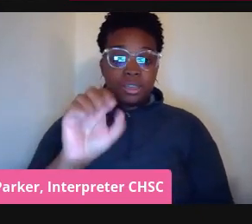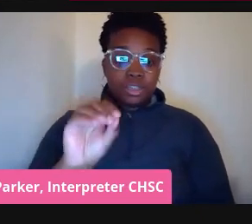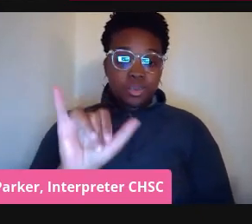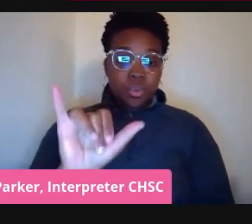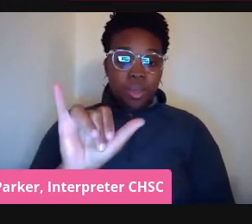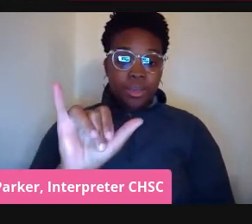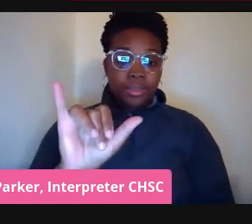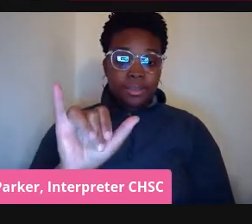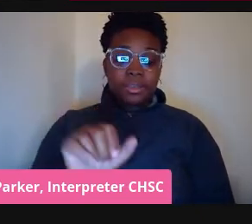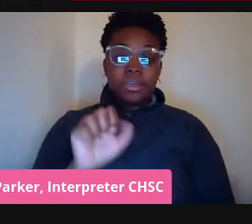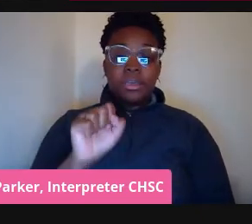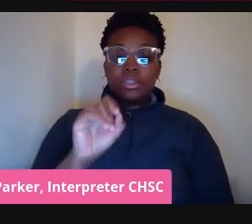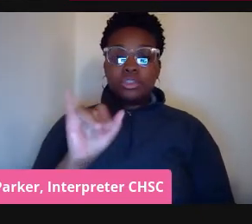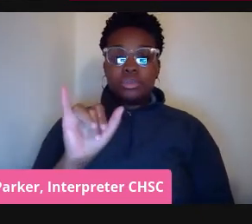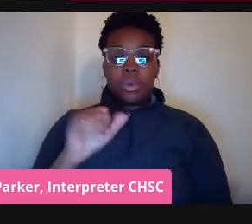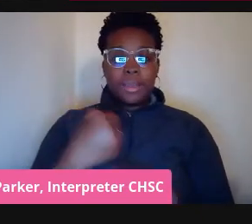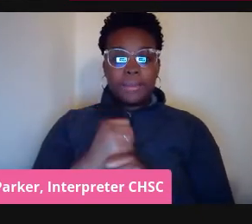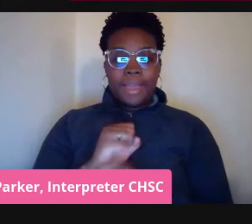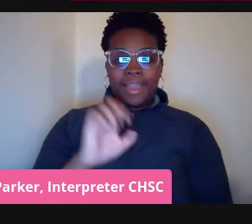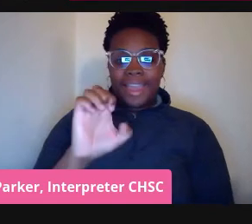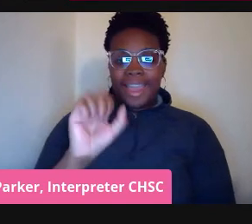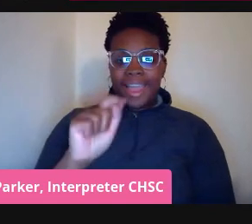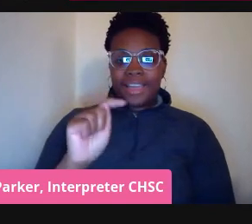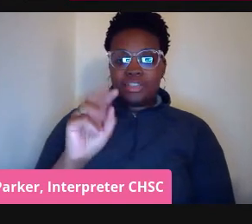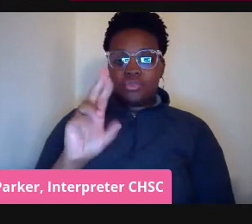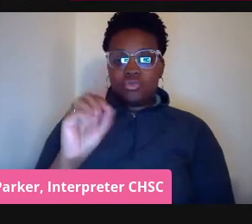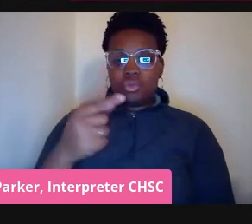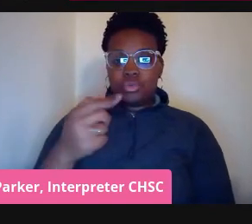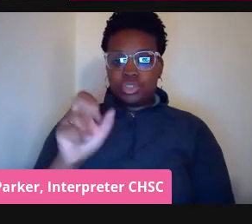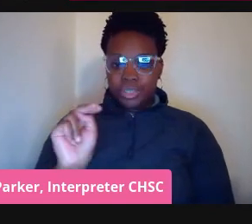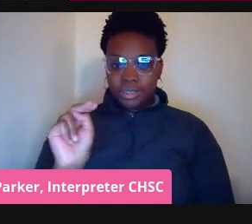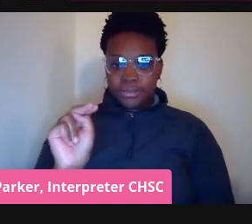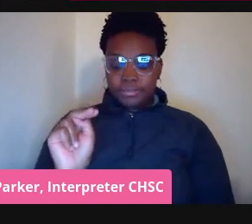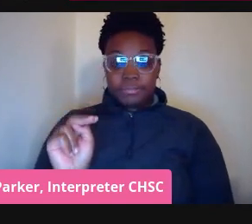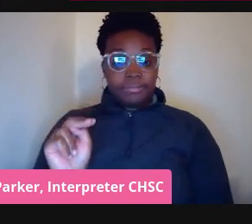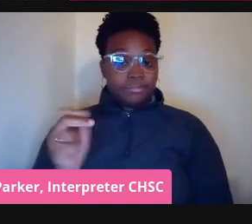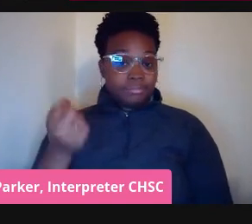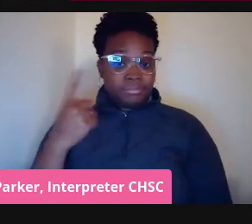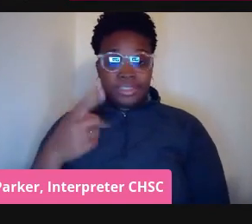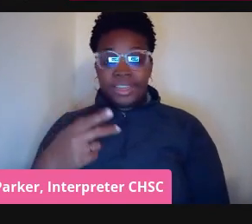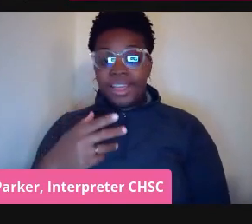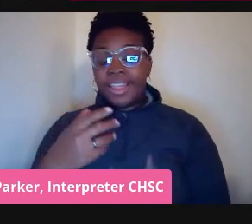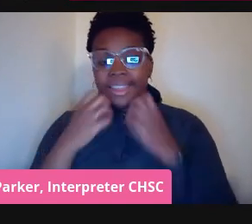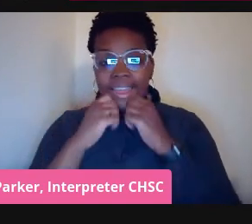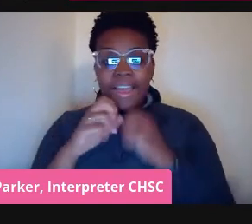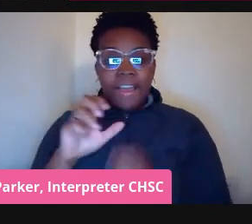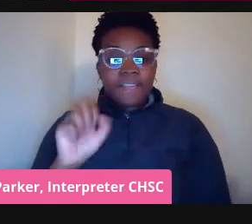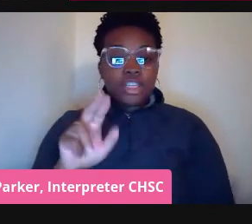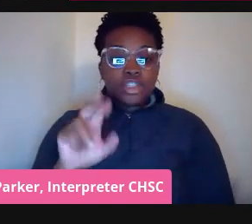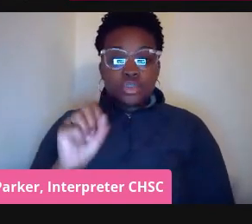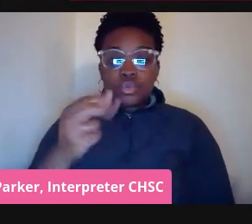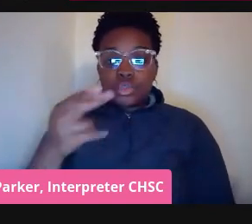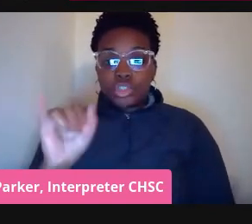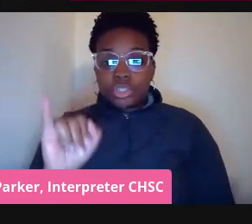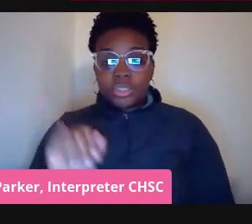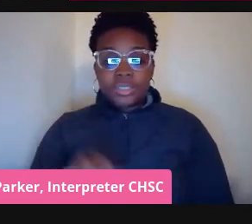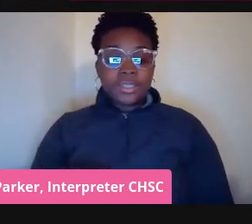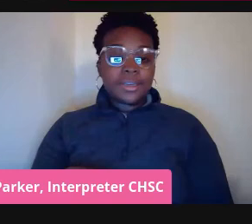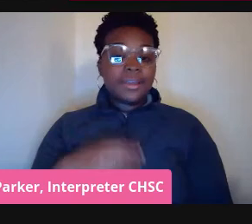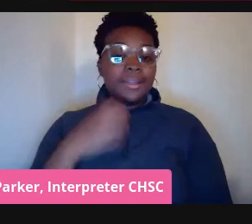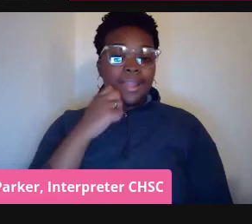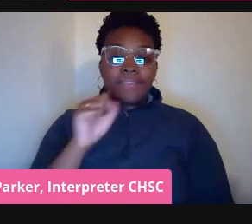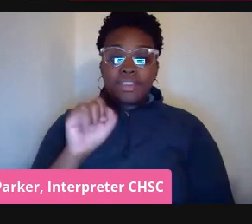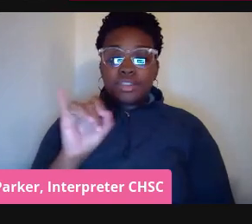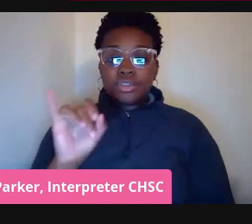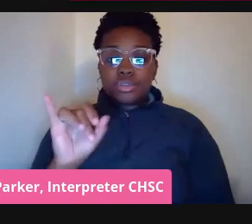Soy makes estrogen. And, you know, even though we love our sushi, we love things like that, love our soy sauce, you really